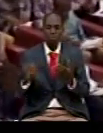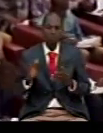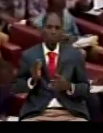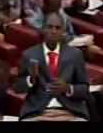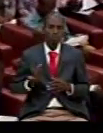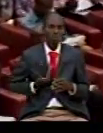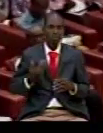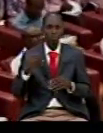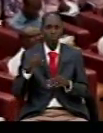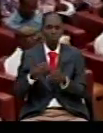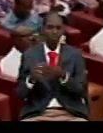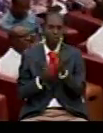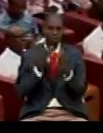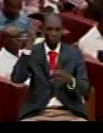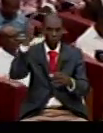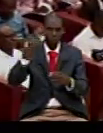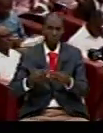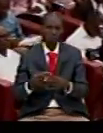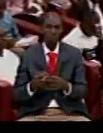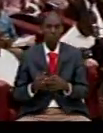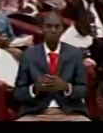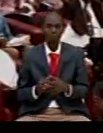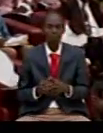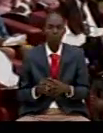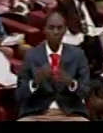in Jesus' name.